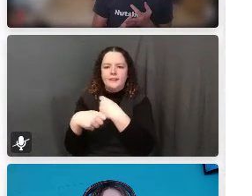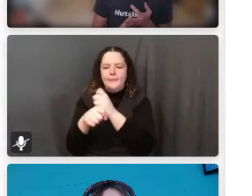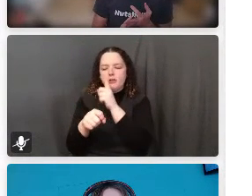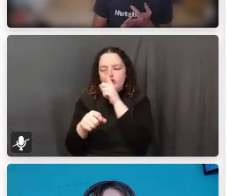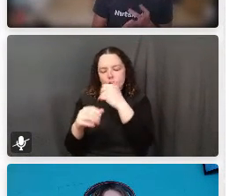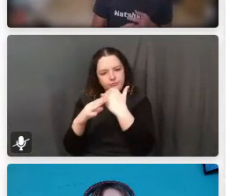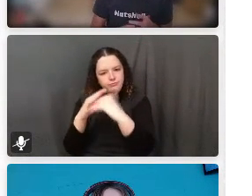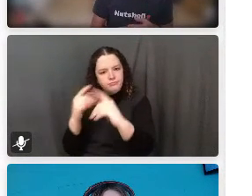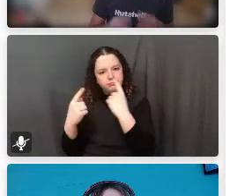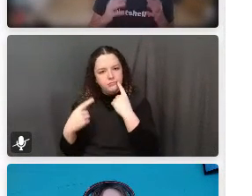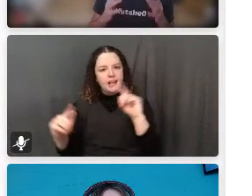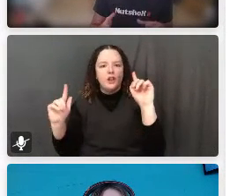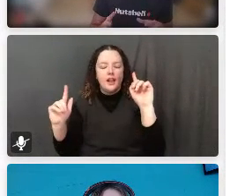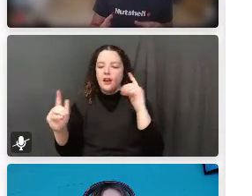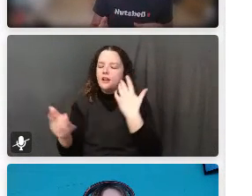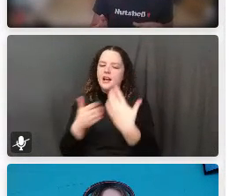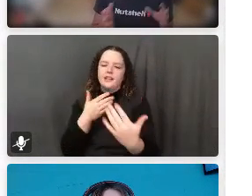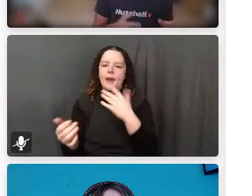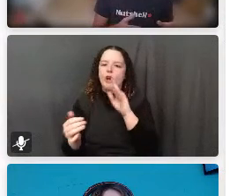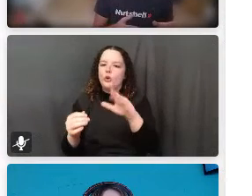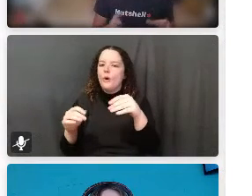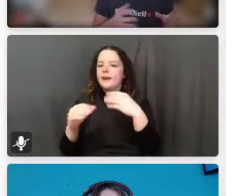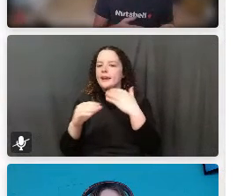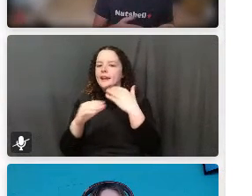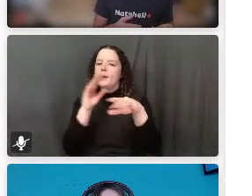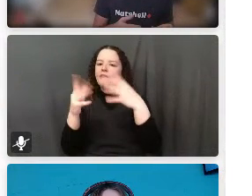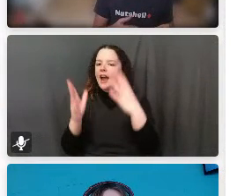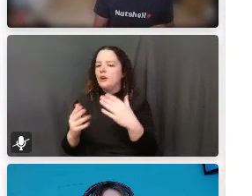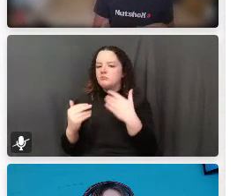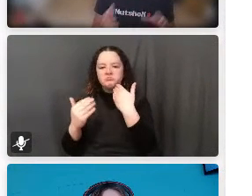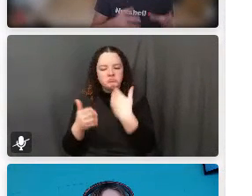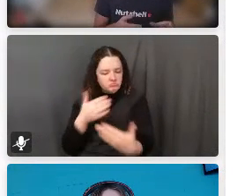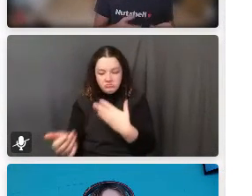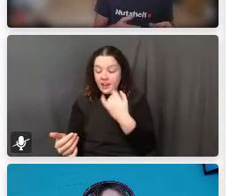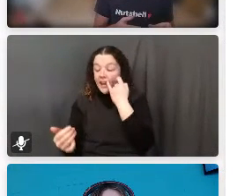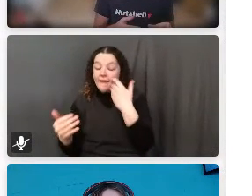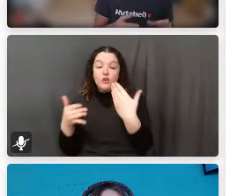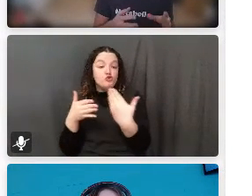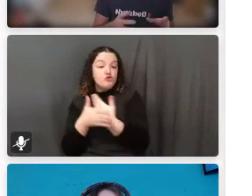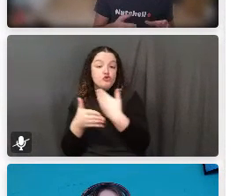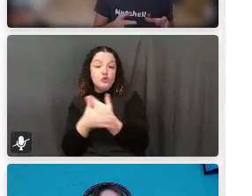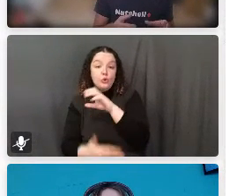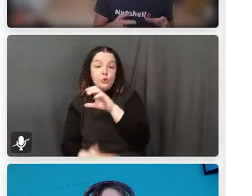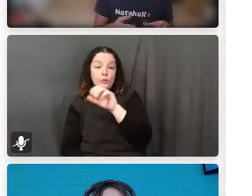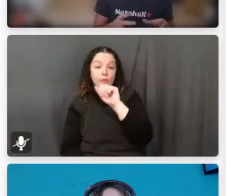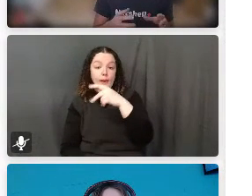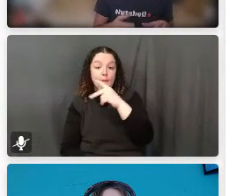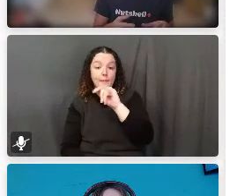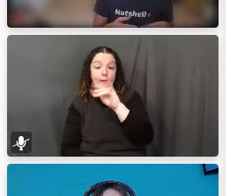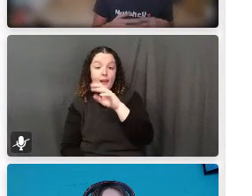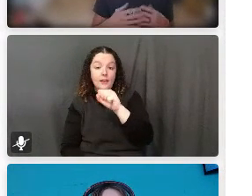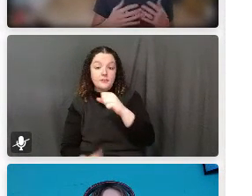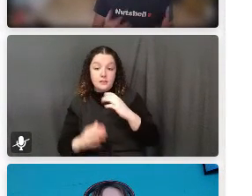hosting provider is. So if you have questions and you're coming over as a new campaigns customer or you're a current campaigns customer and we haven't gotten this squared away for you